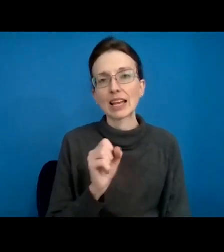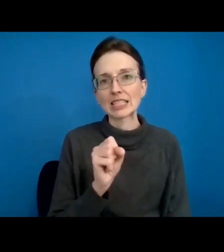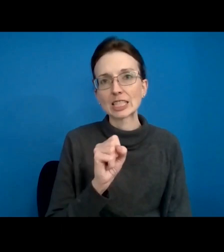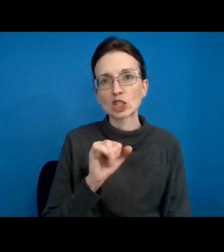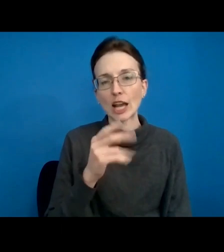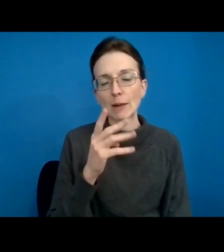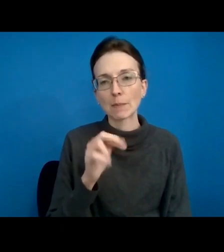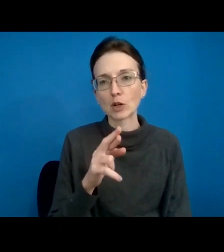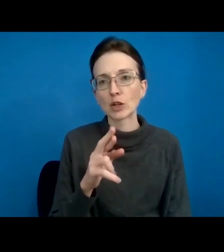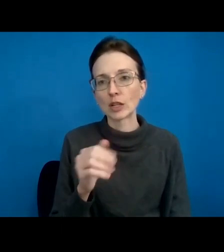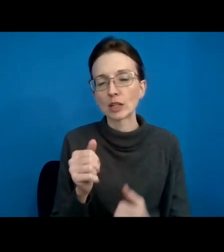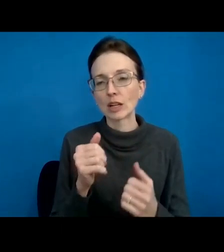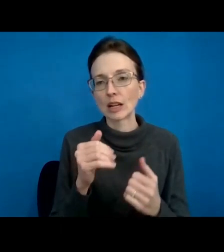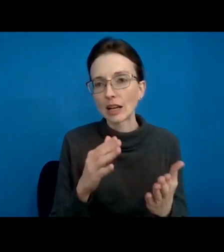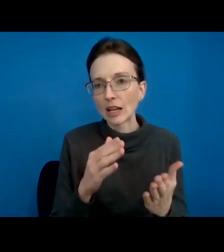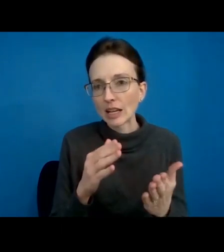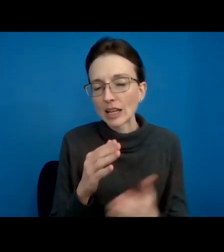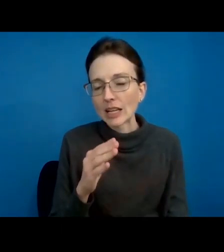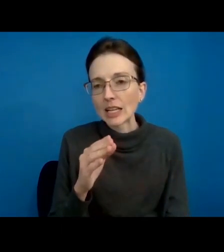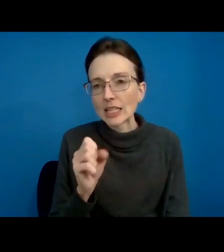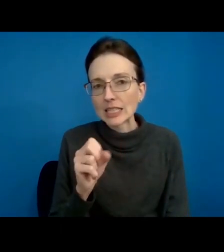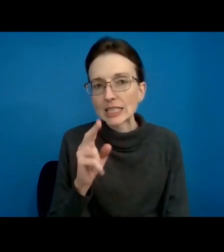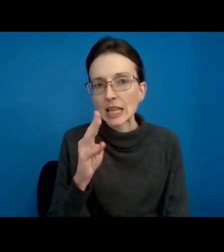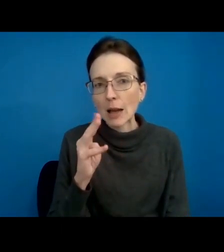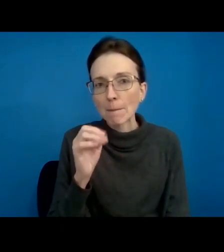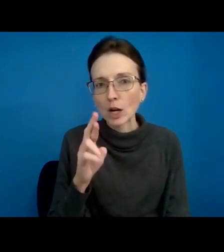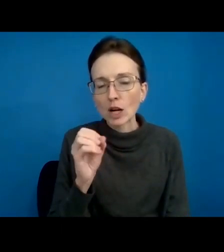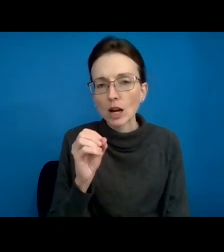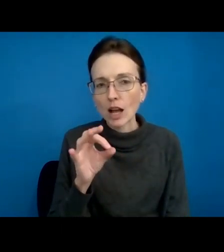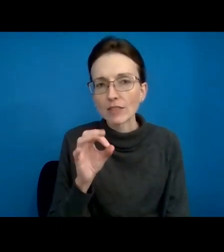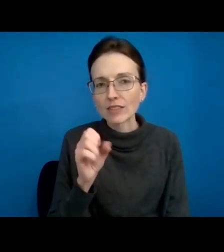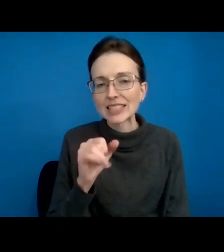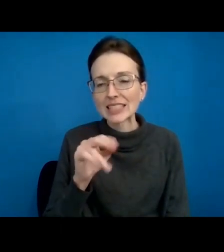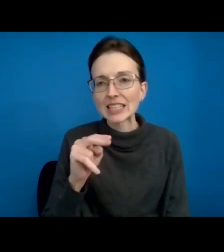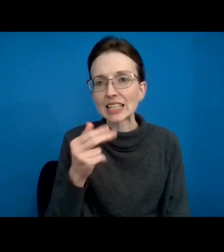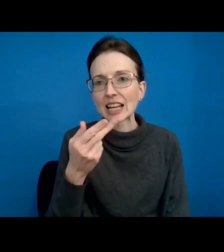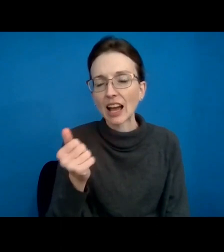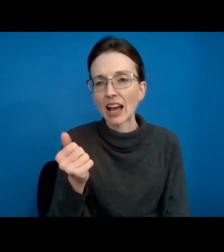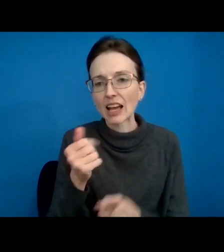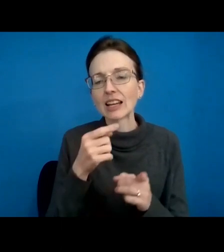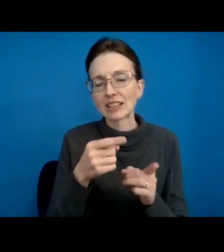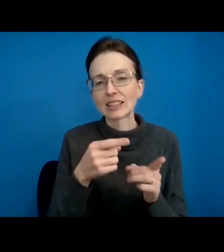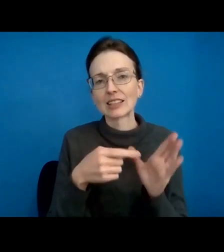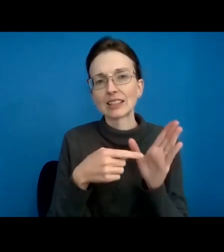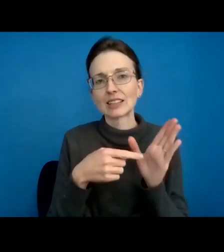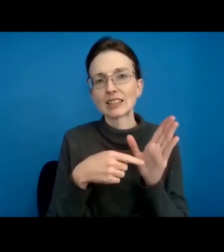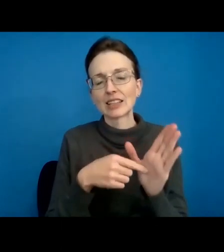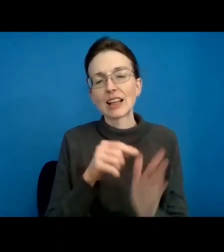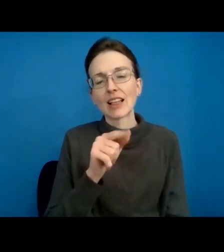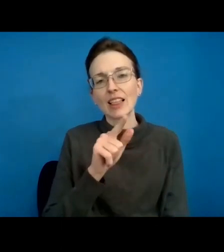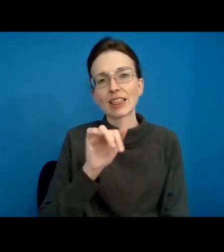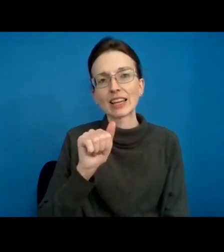recommending Leah Lakshmi Peepsna Samara Sinha. She goes by Leah Lakshmi often, last name